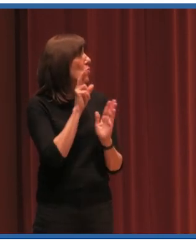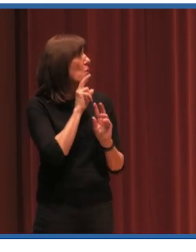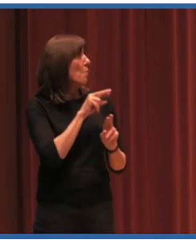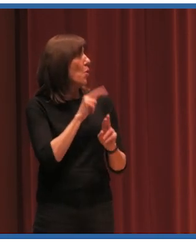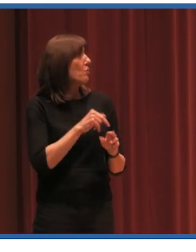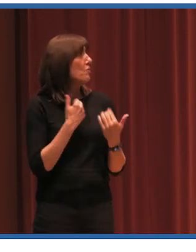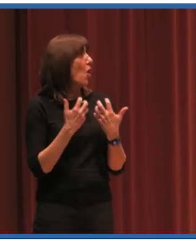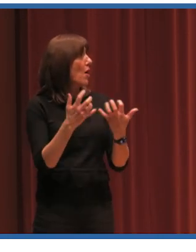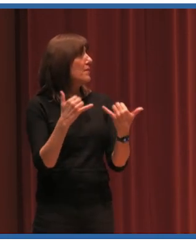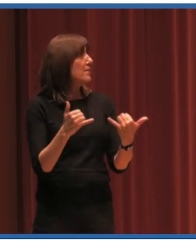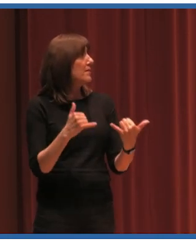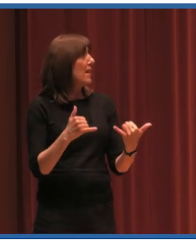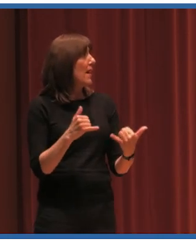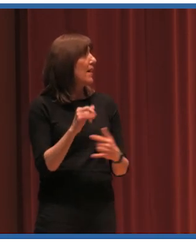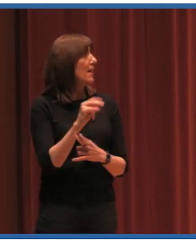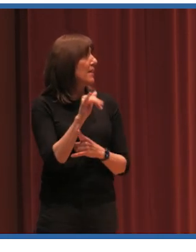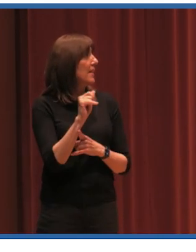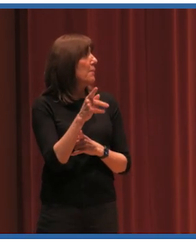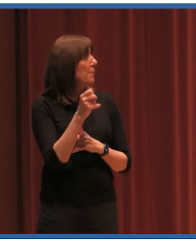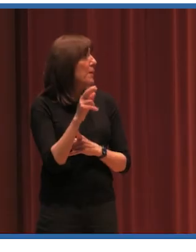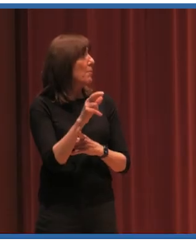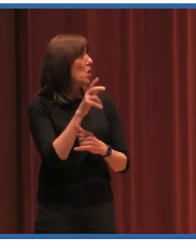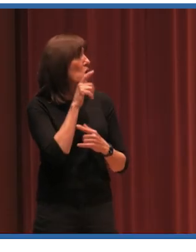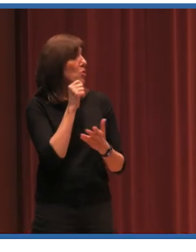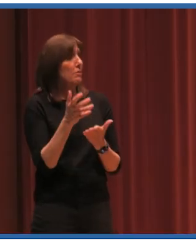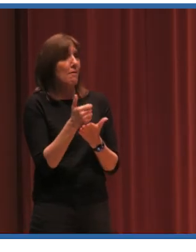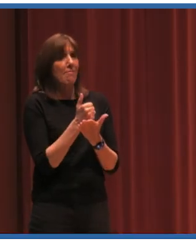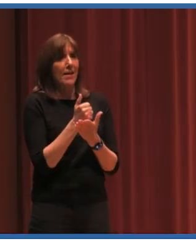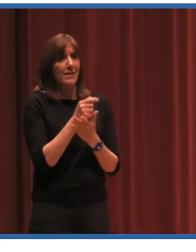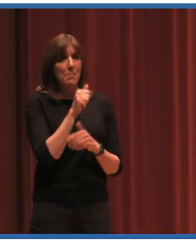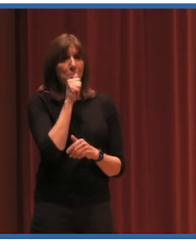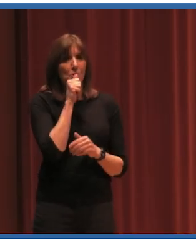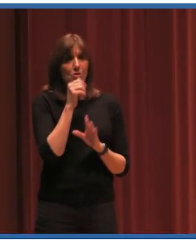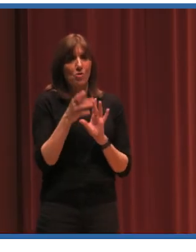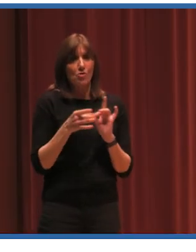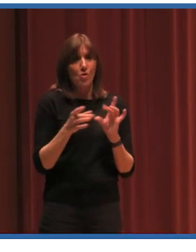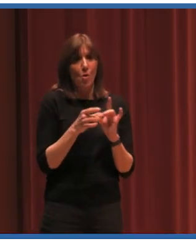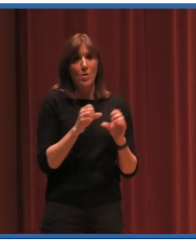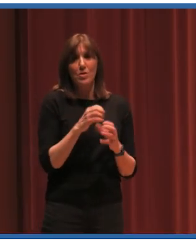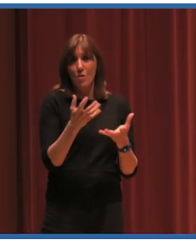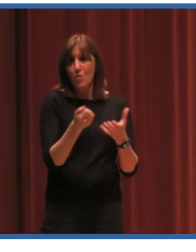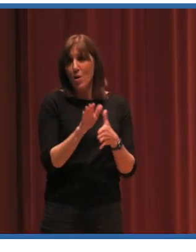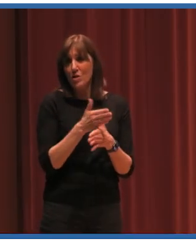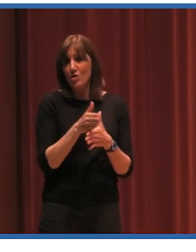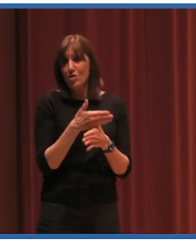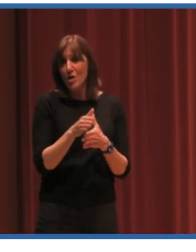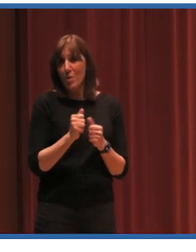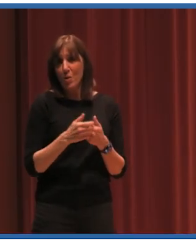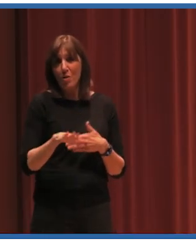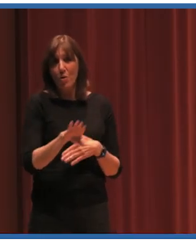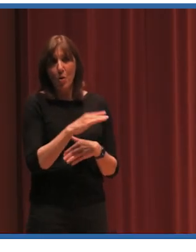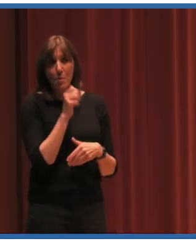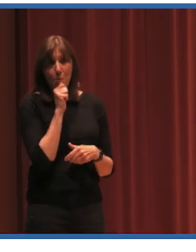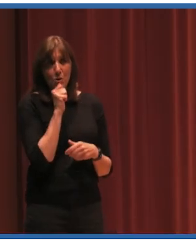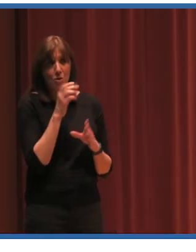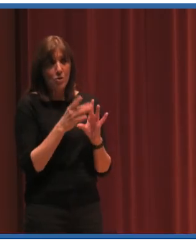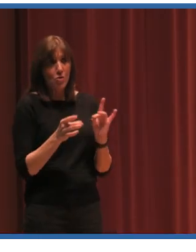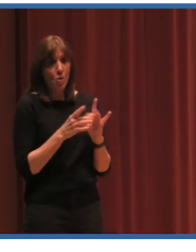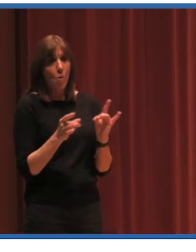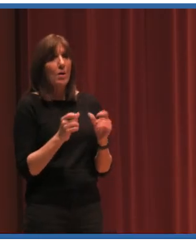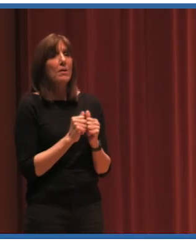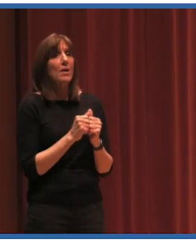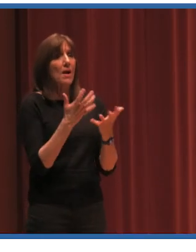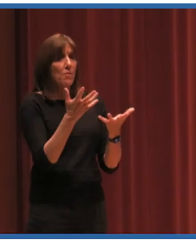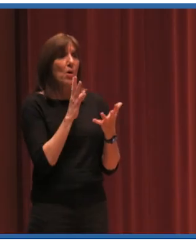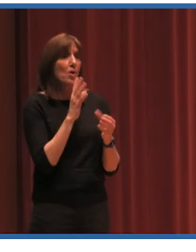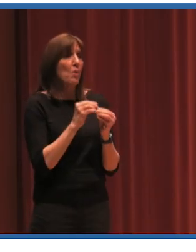collecting personal stories. So, again, connecting to this idea of people who want to share their personal story, you can connect with Annika if you want to